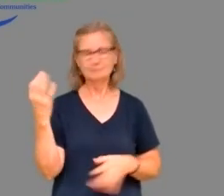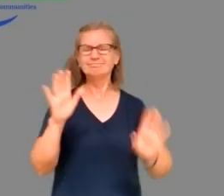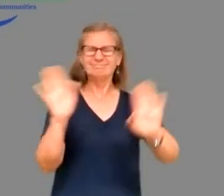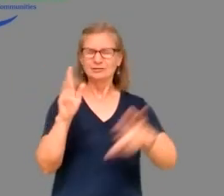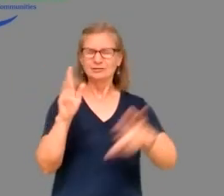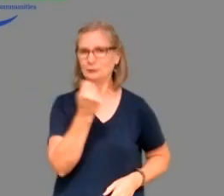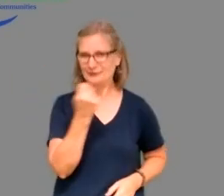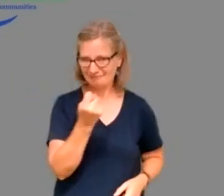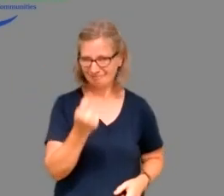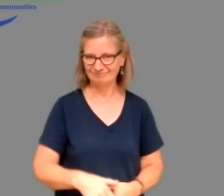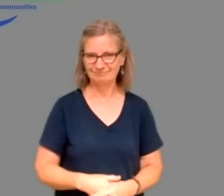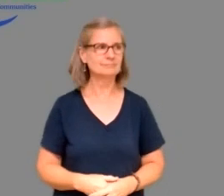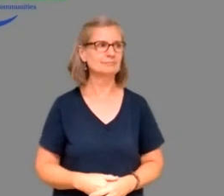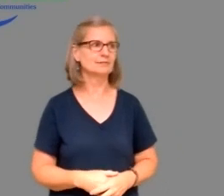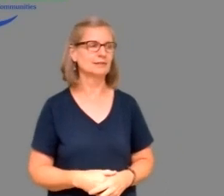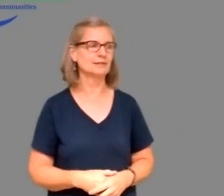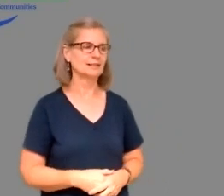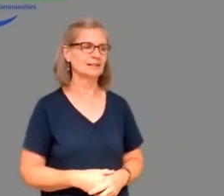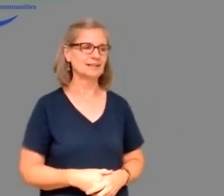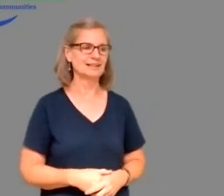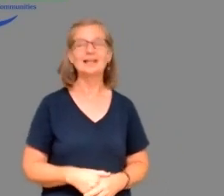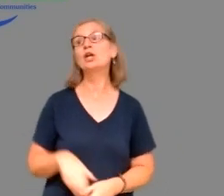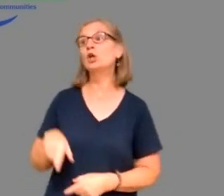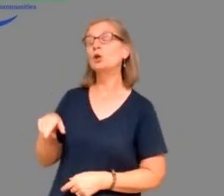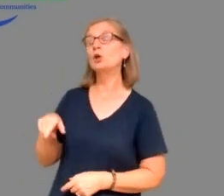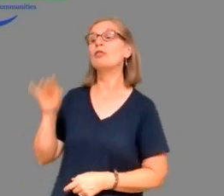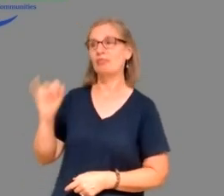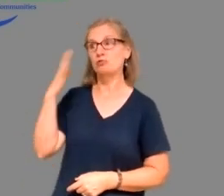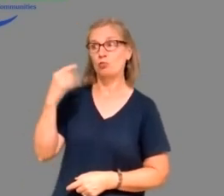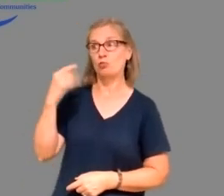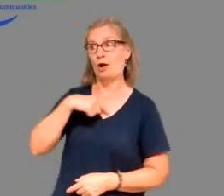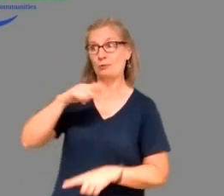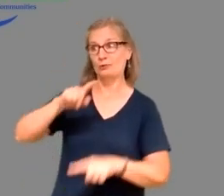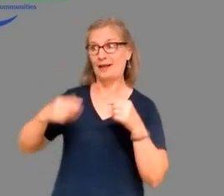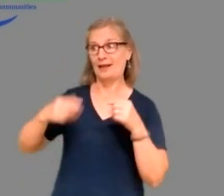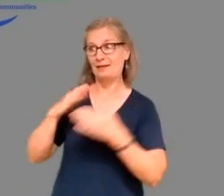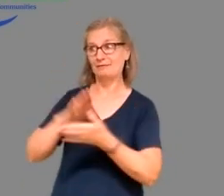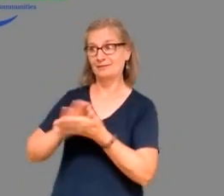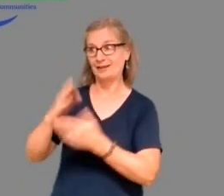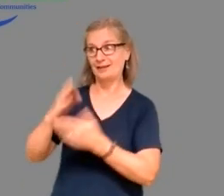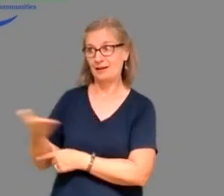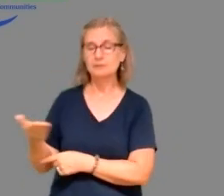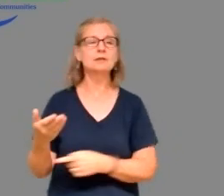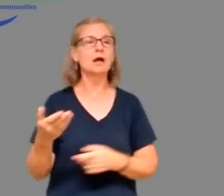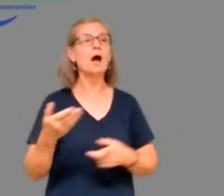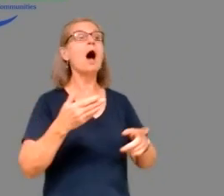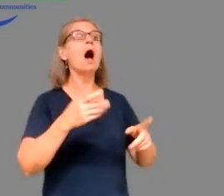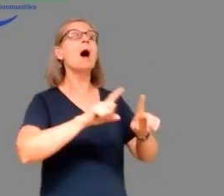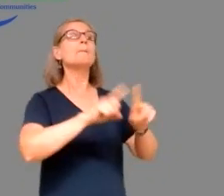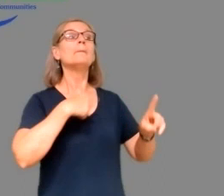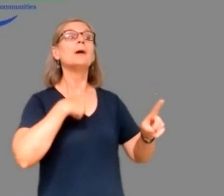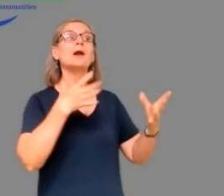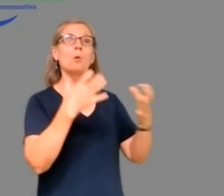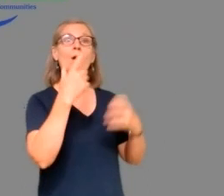We're doing great. This is why we can't have nice things. This is why we, I would like to say that we've had better audio this time though. So I think